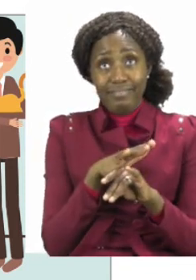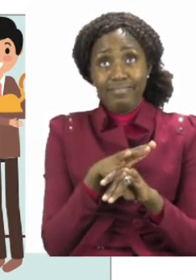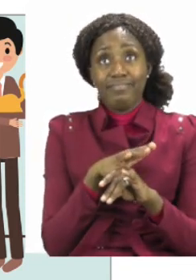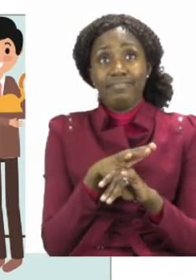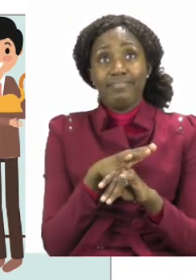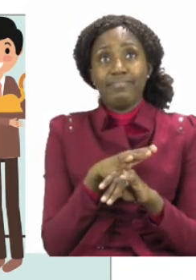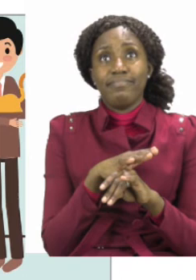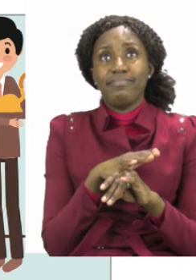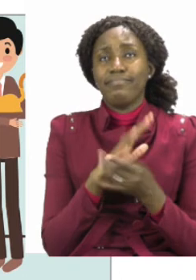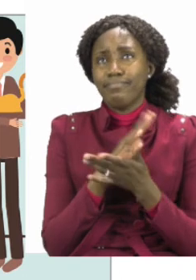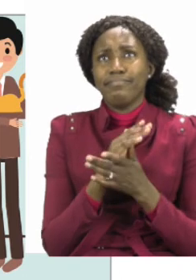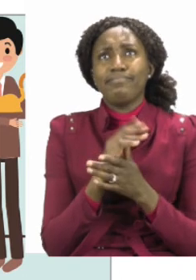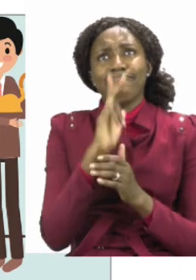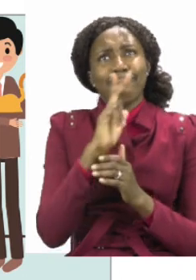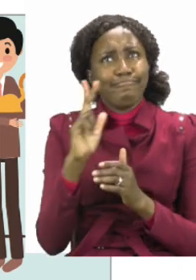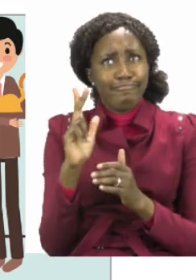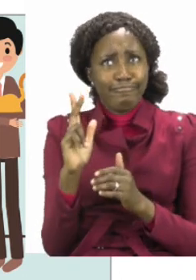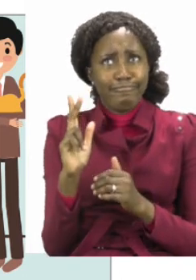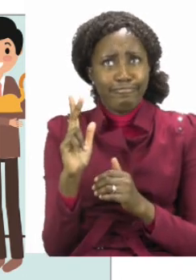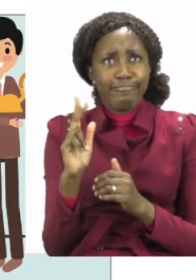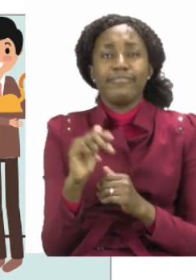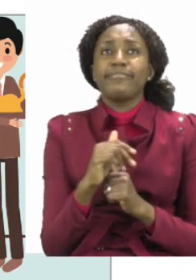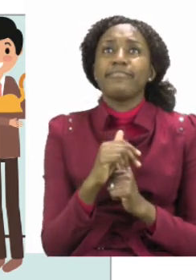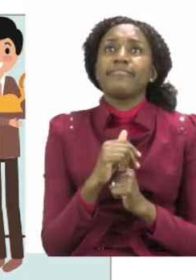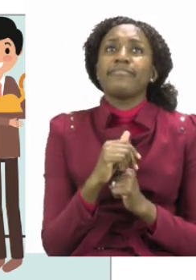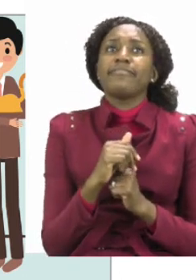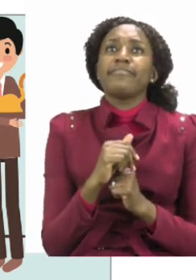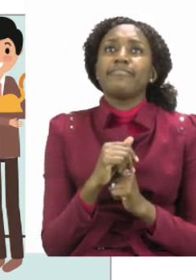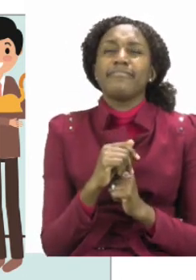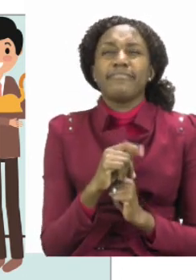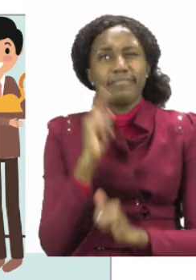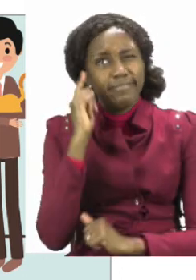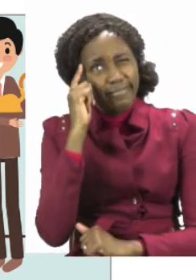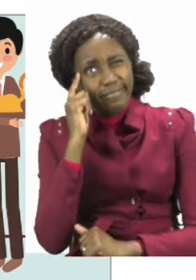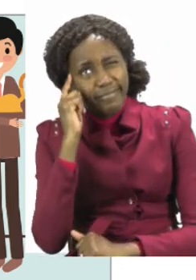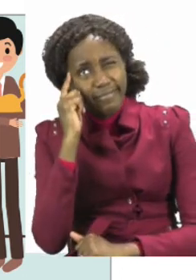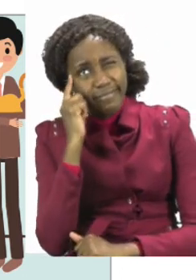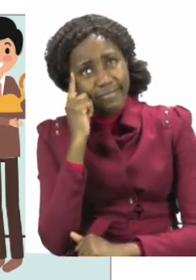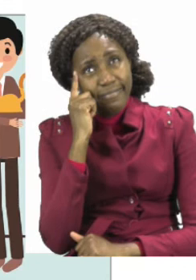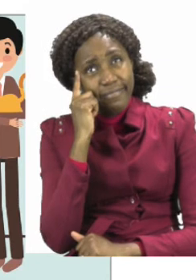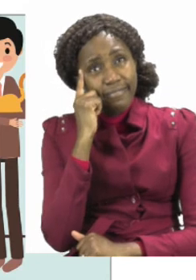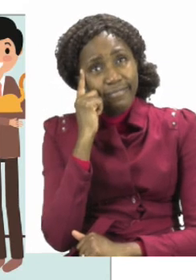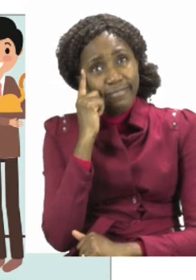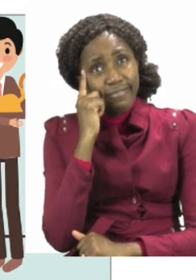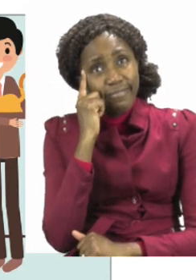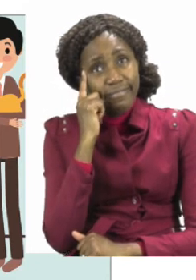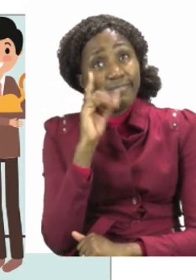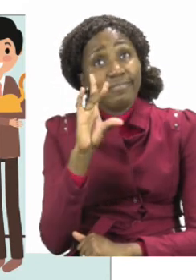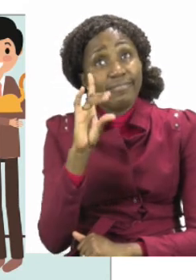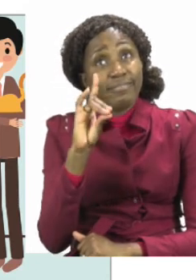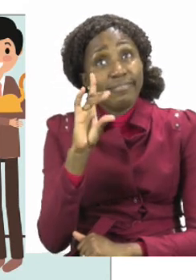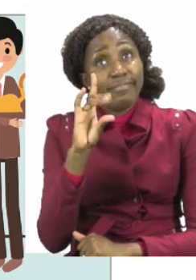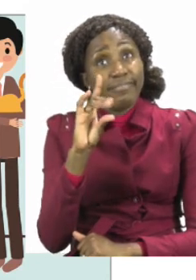a few people in these pictures. So I think that this dog might